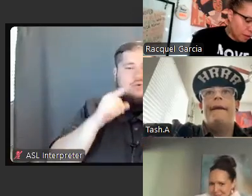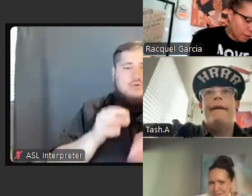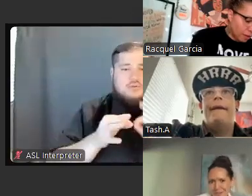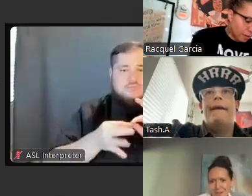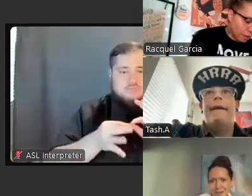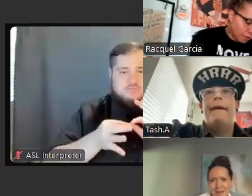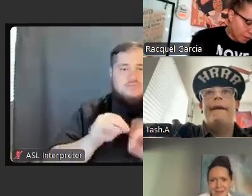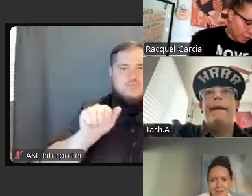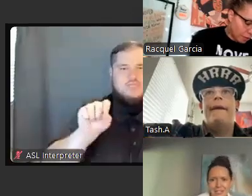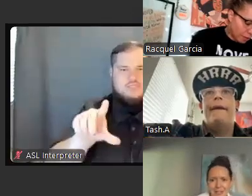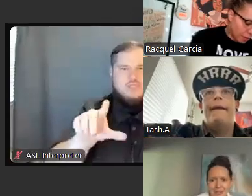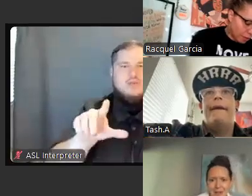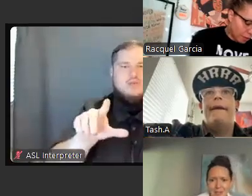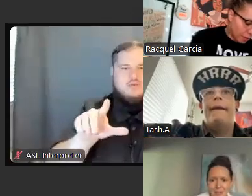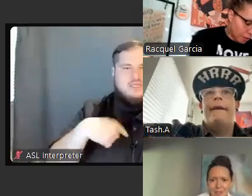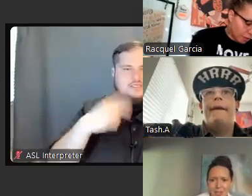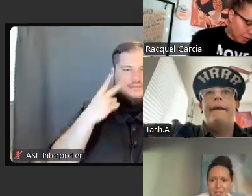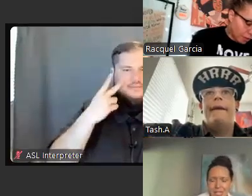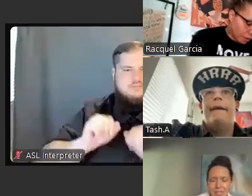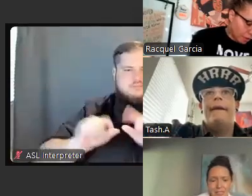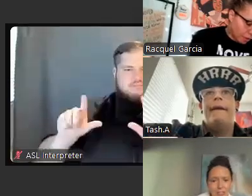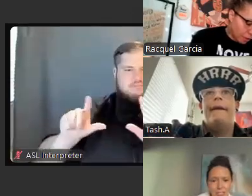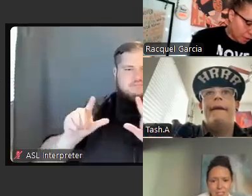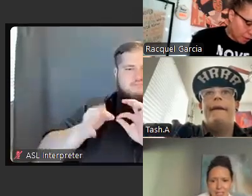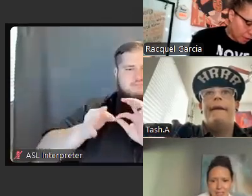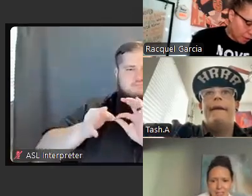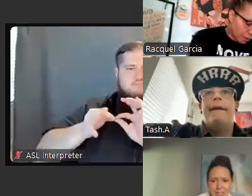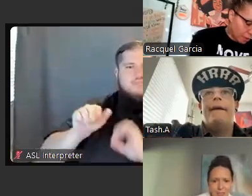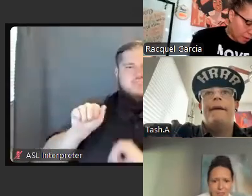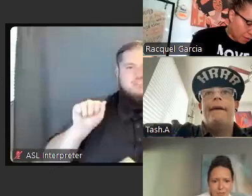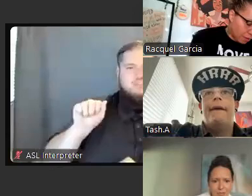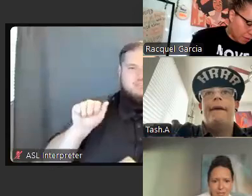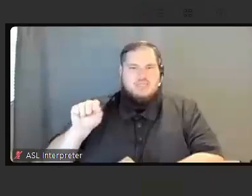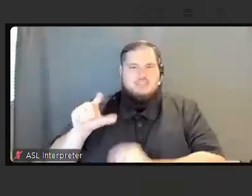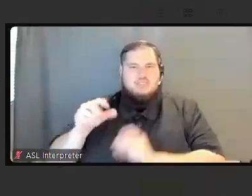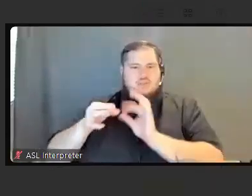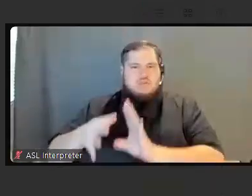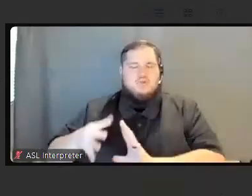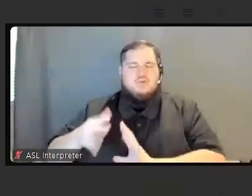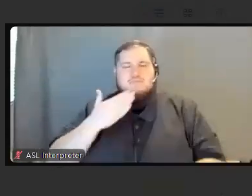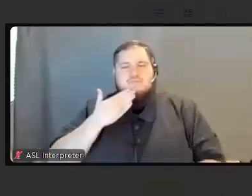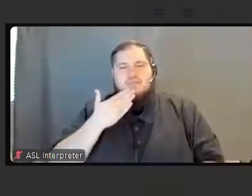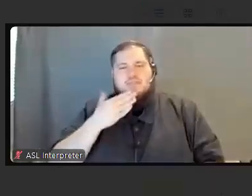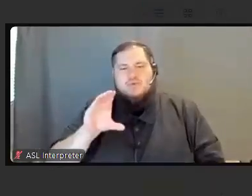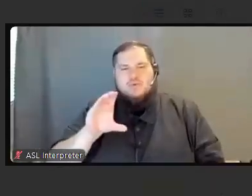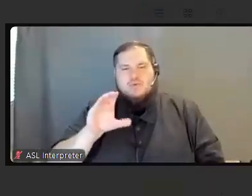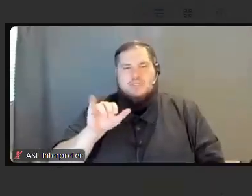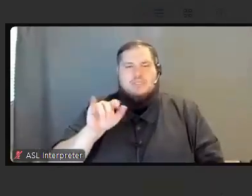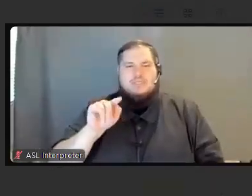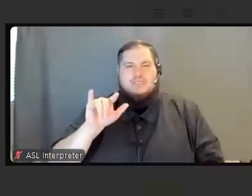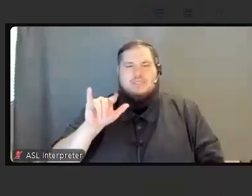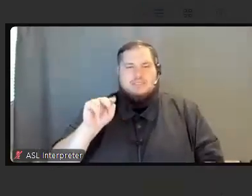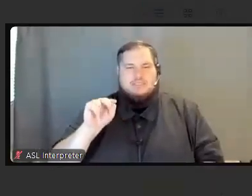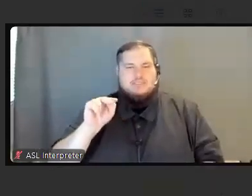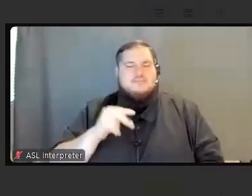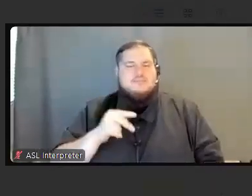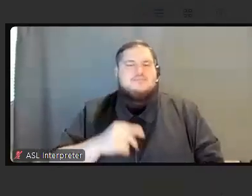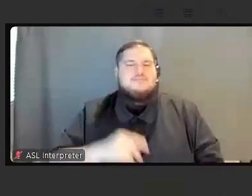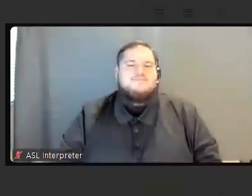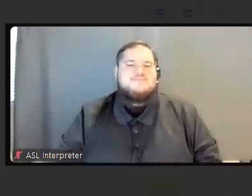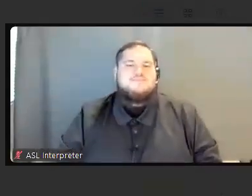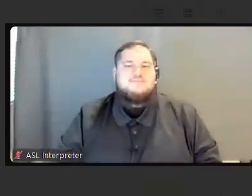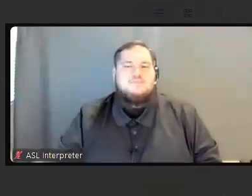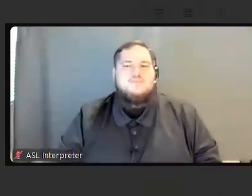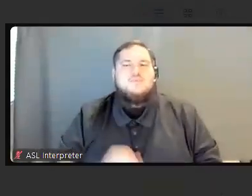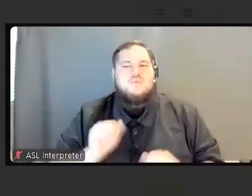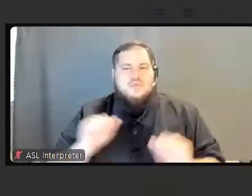our interpreter pinned on Caitlin's screen. Caitlin, thank you for doing that. You may also adjust the ratio